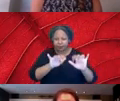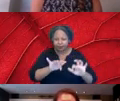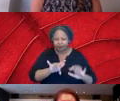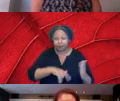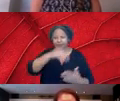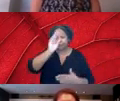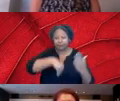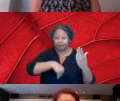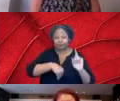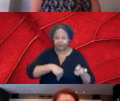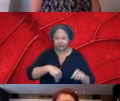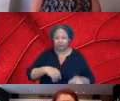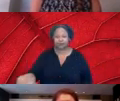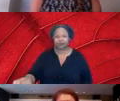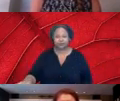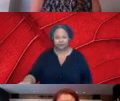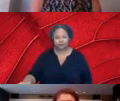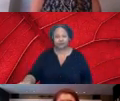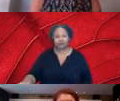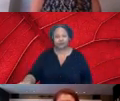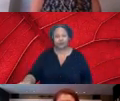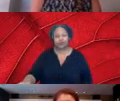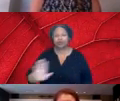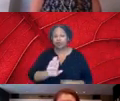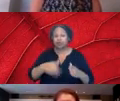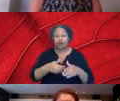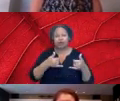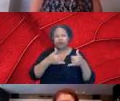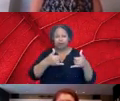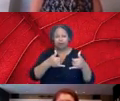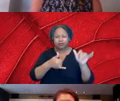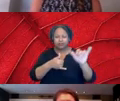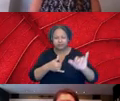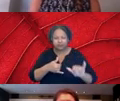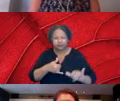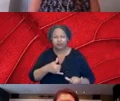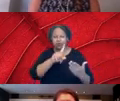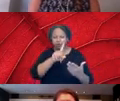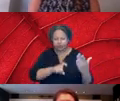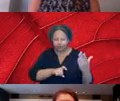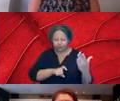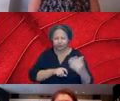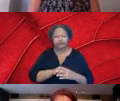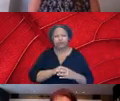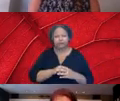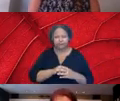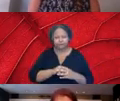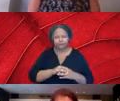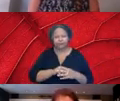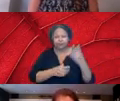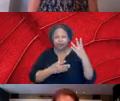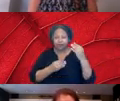So for all awards, the questions are very similar. Information requested